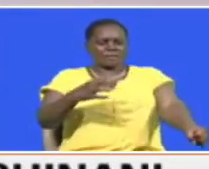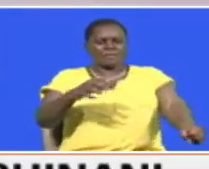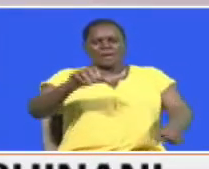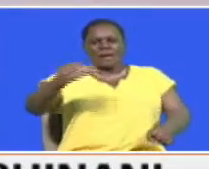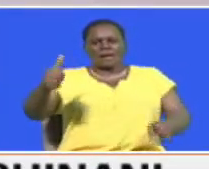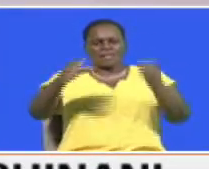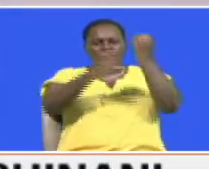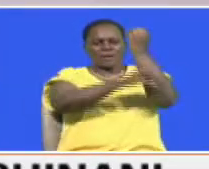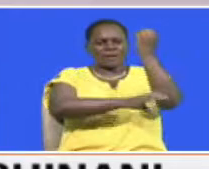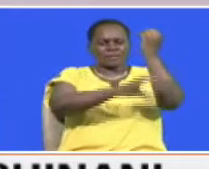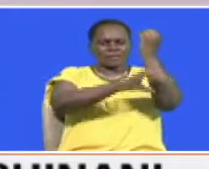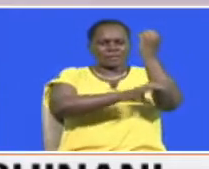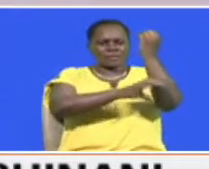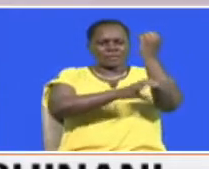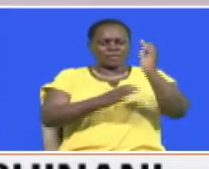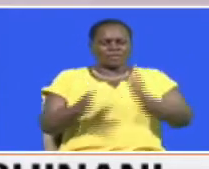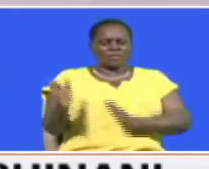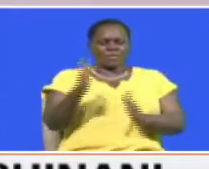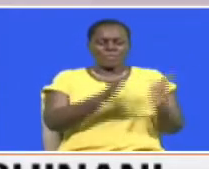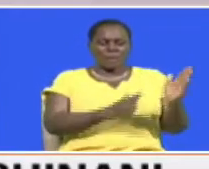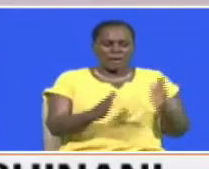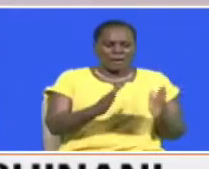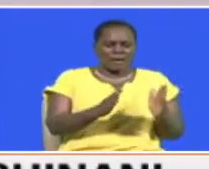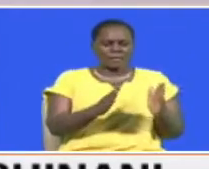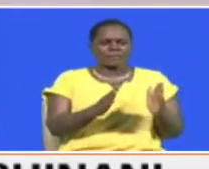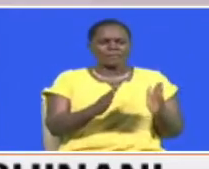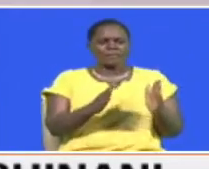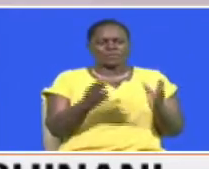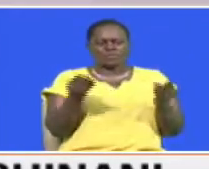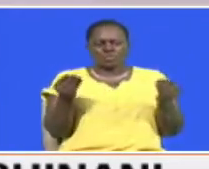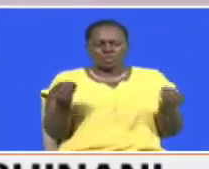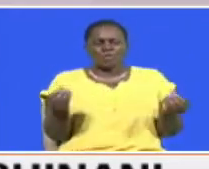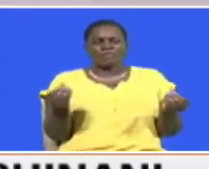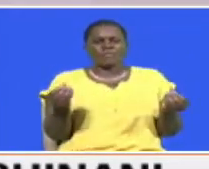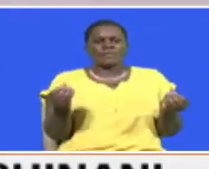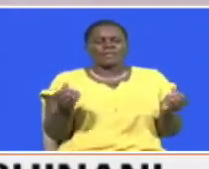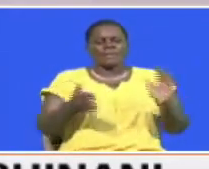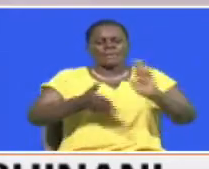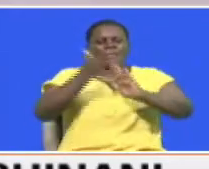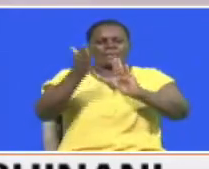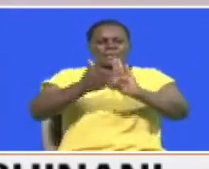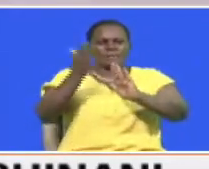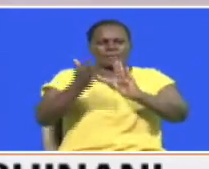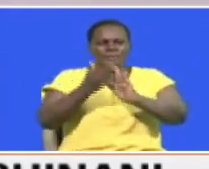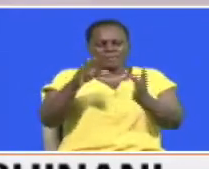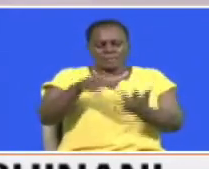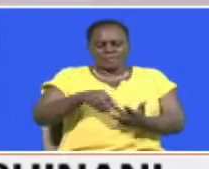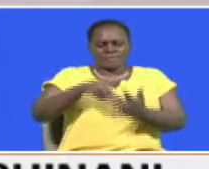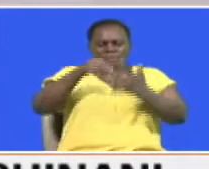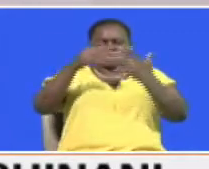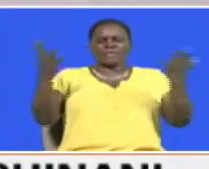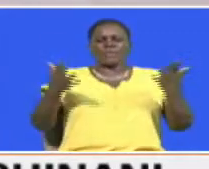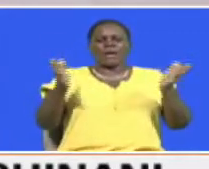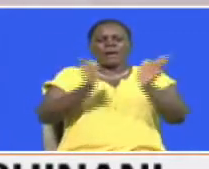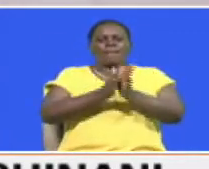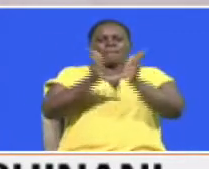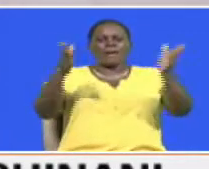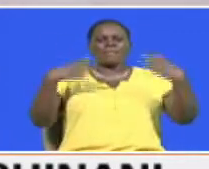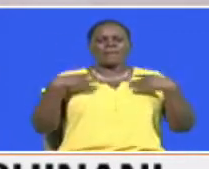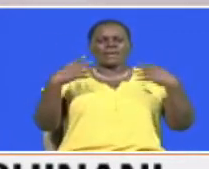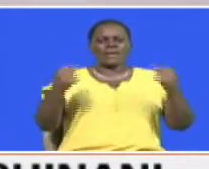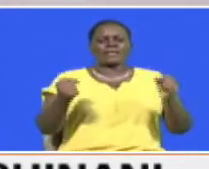other countries to prepare for and respond to emergencies and particularly public